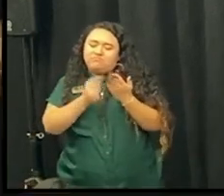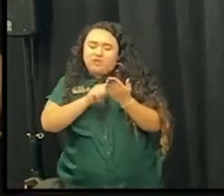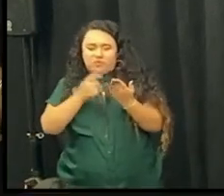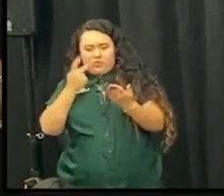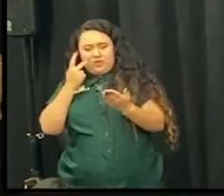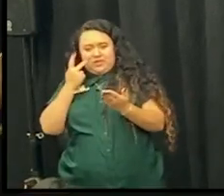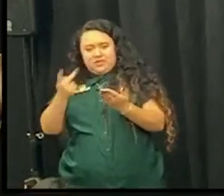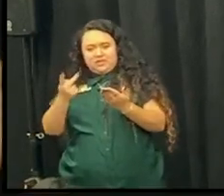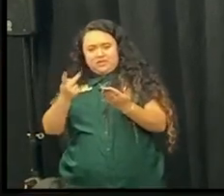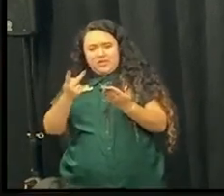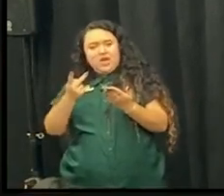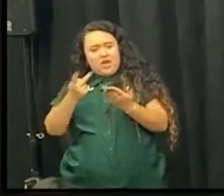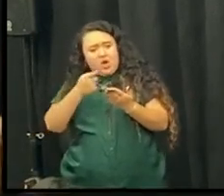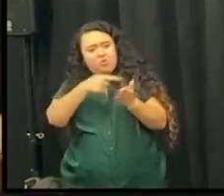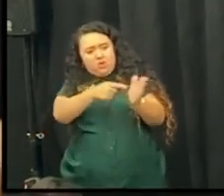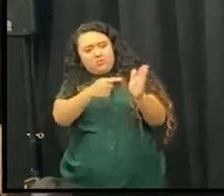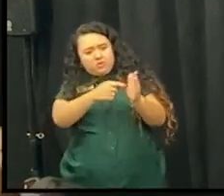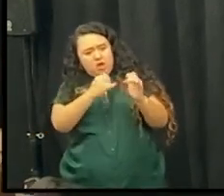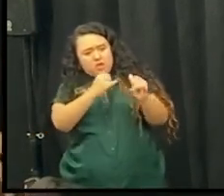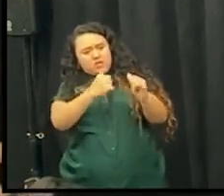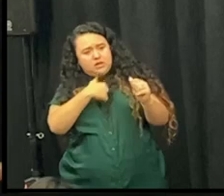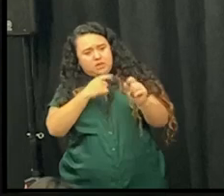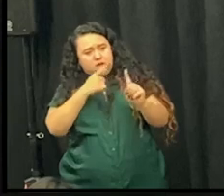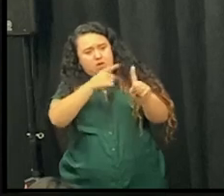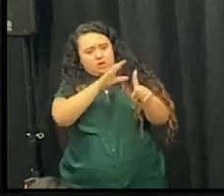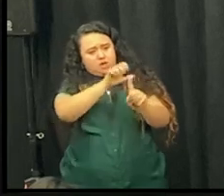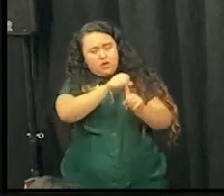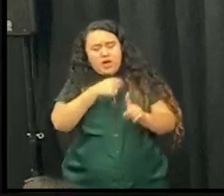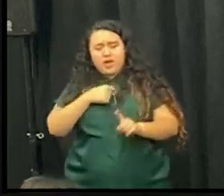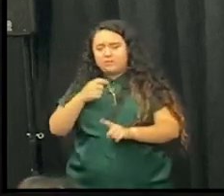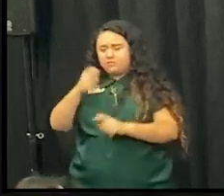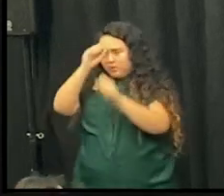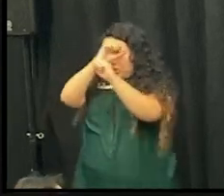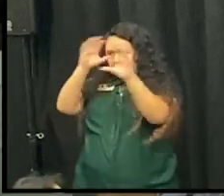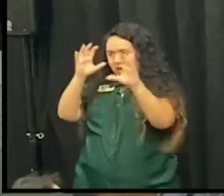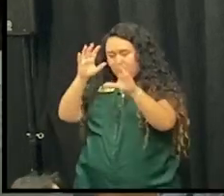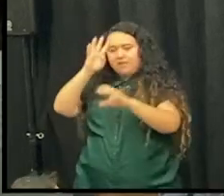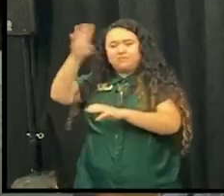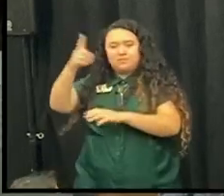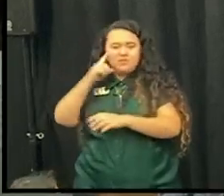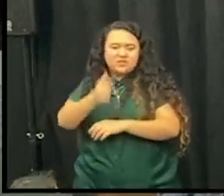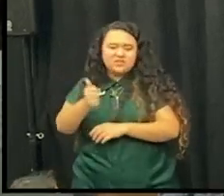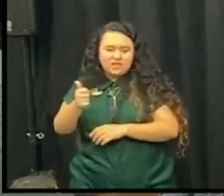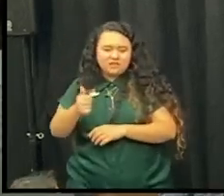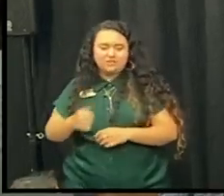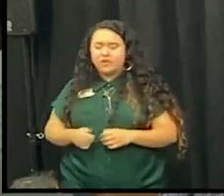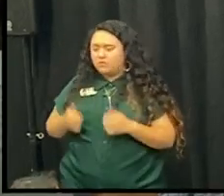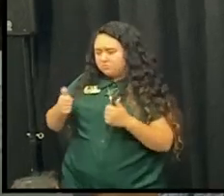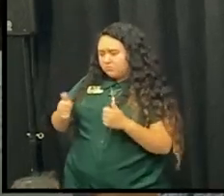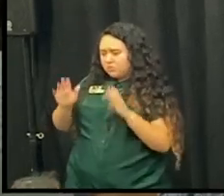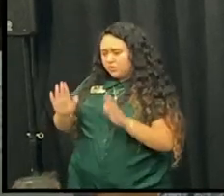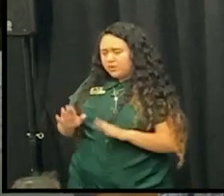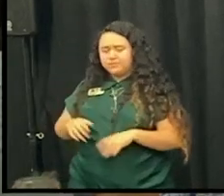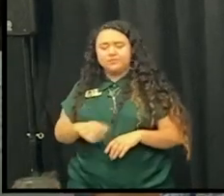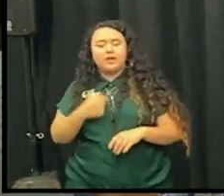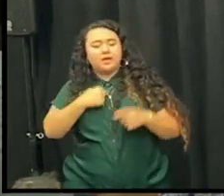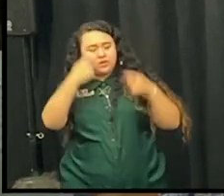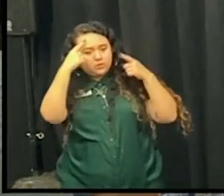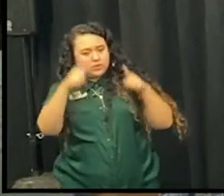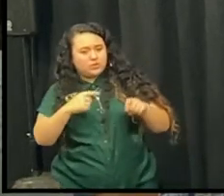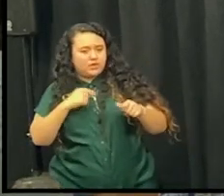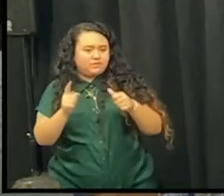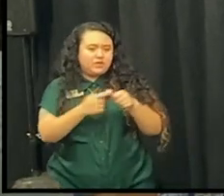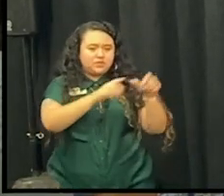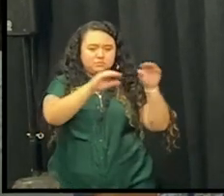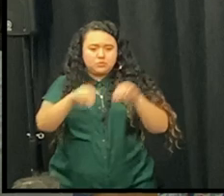you can work towards something, but you can also create it for yourself. That's great. Yeah. Yeah, I also agree. I mean, when I first came to